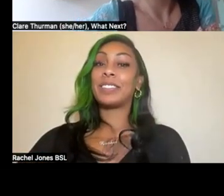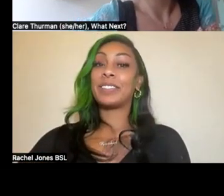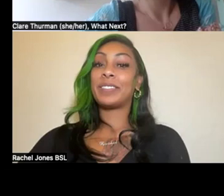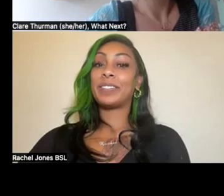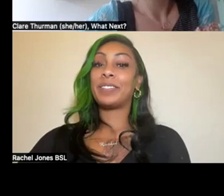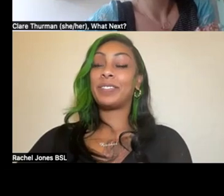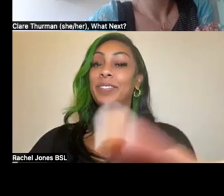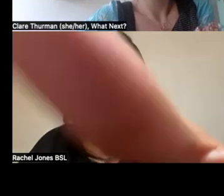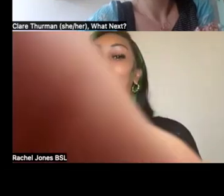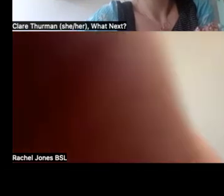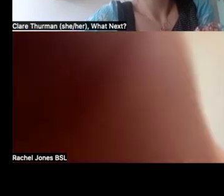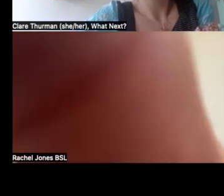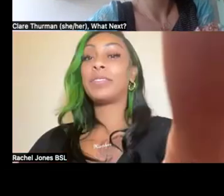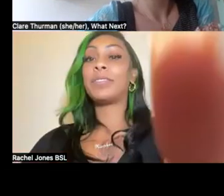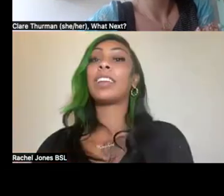I was a member of parliament